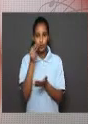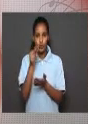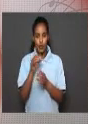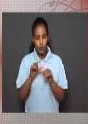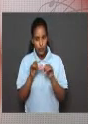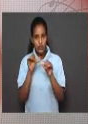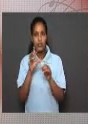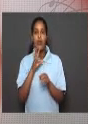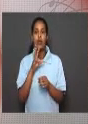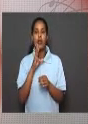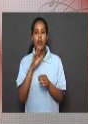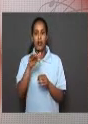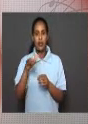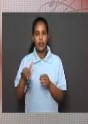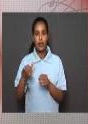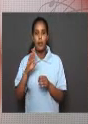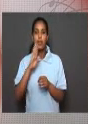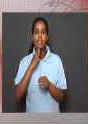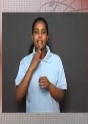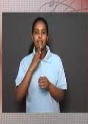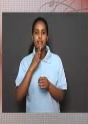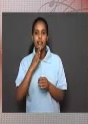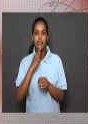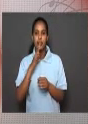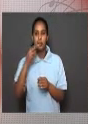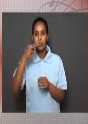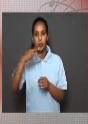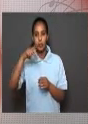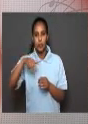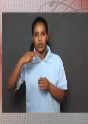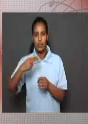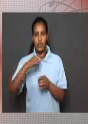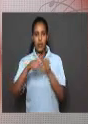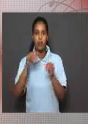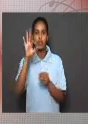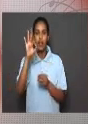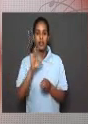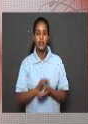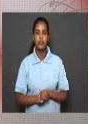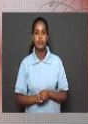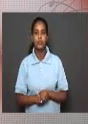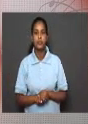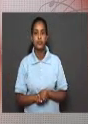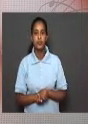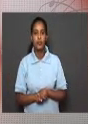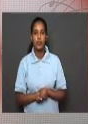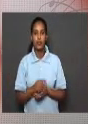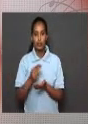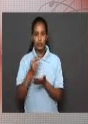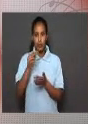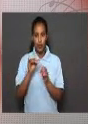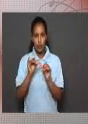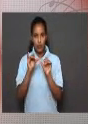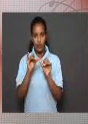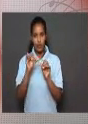the water remains basic at a pH of about 9. The tube containing